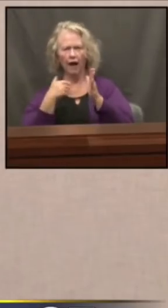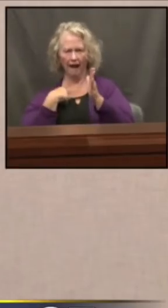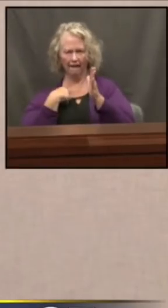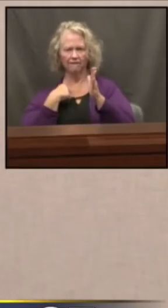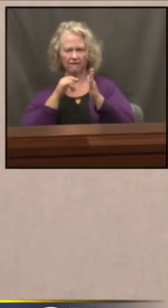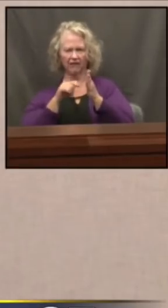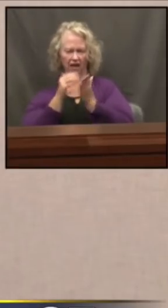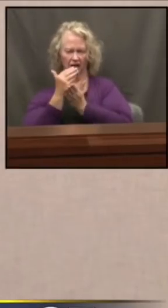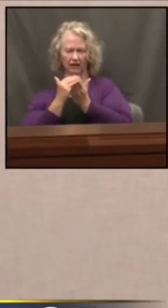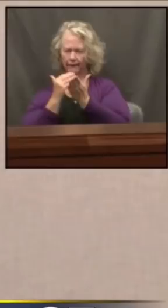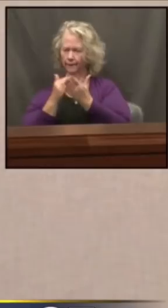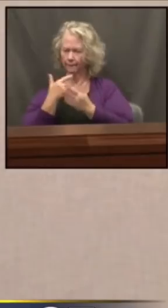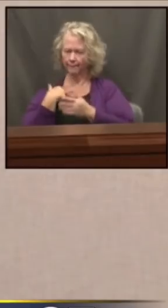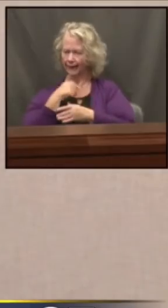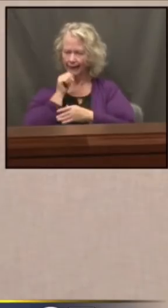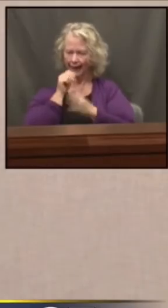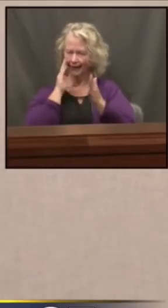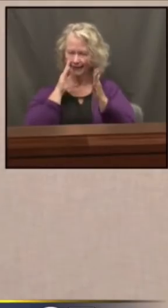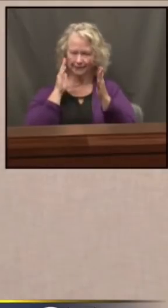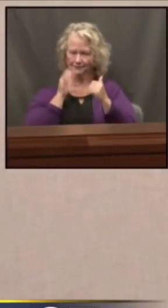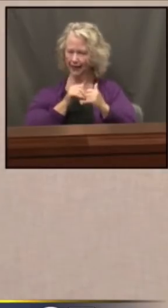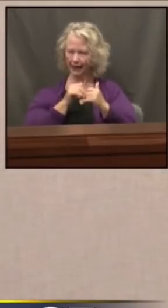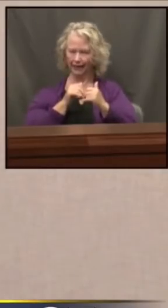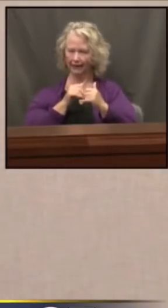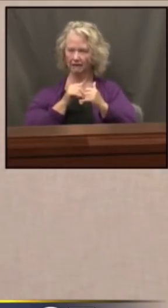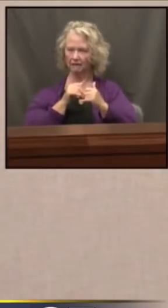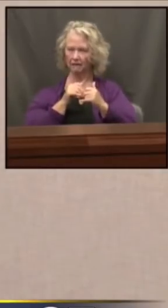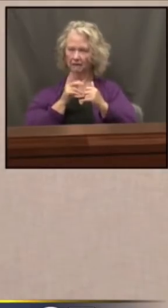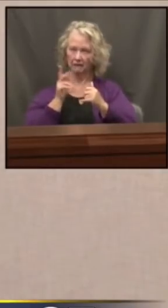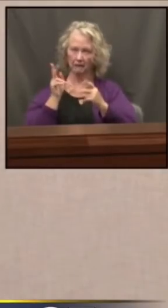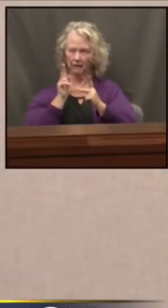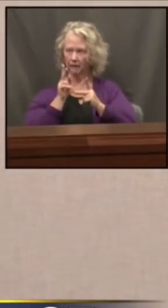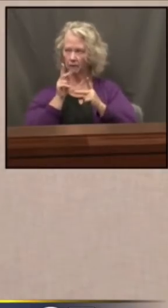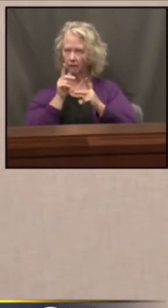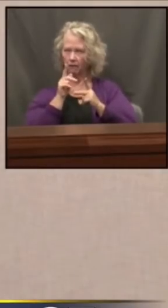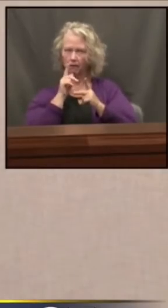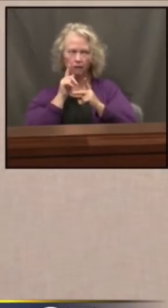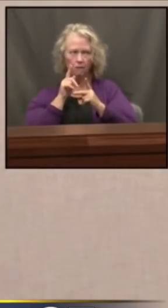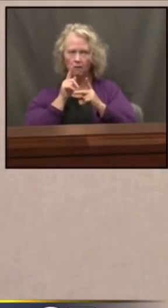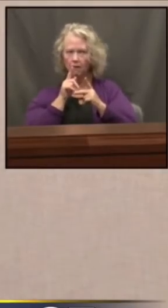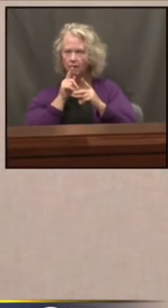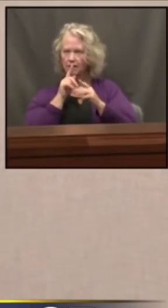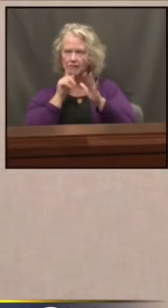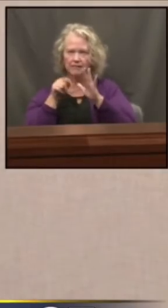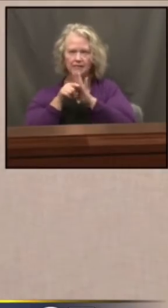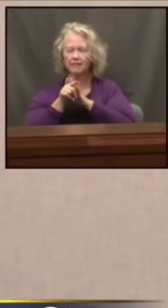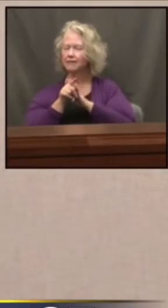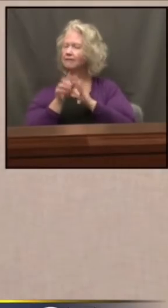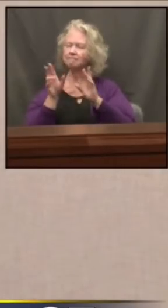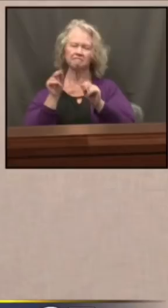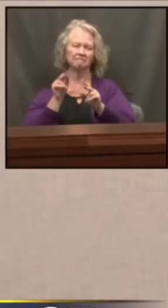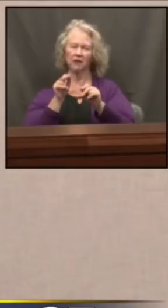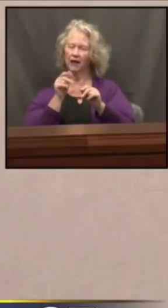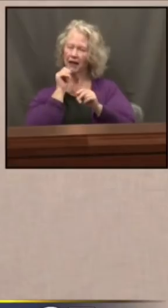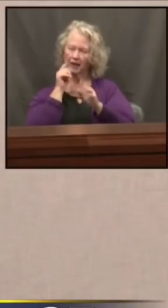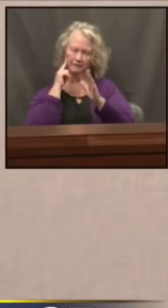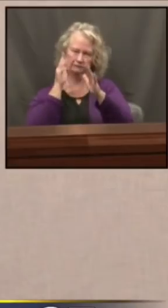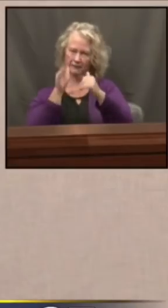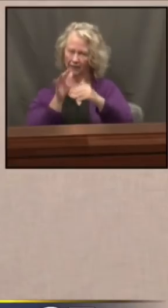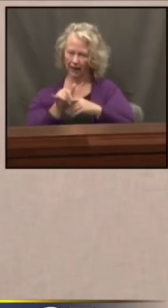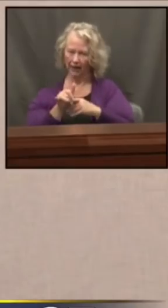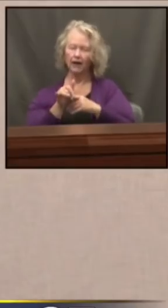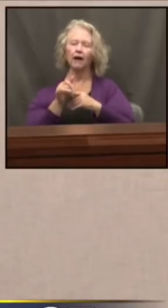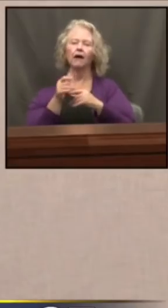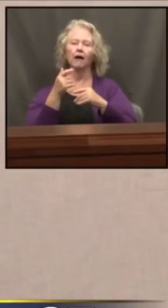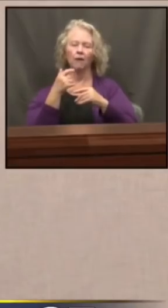not anticipating a onerous process for people to get their booster. As Dr. Giussani mentioned, we'll get